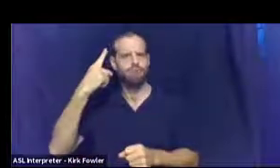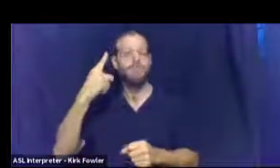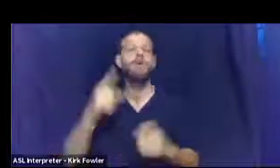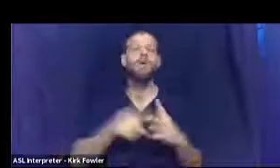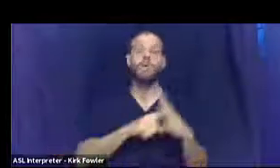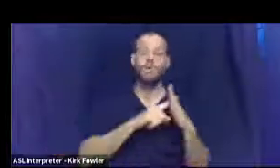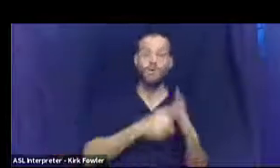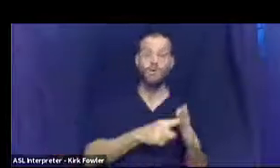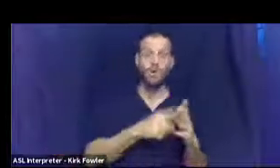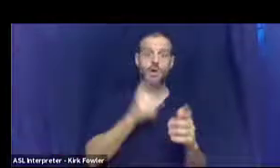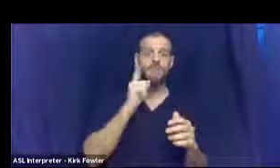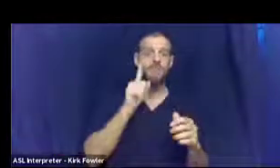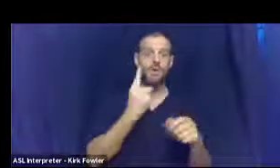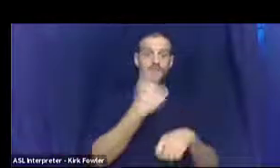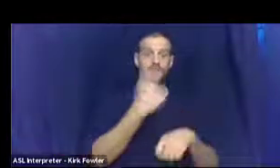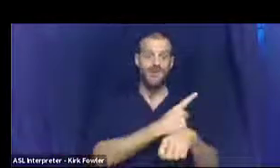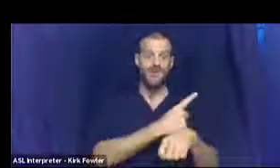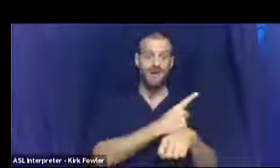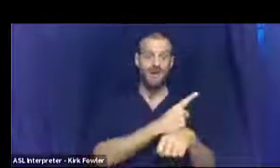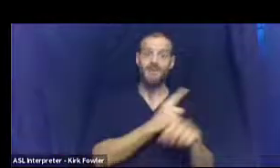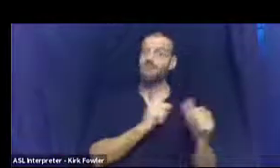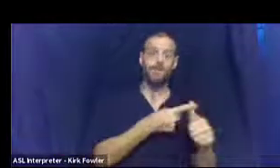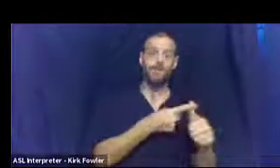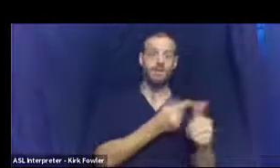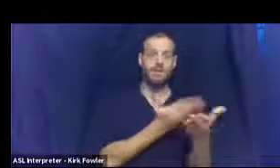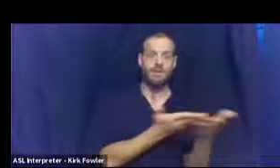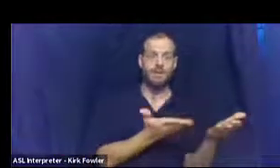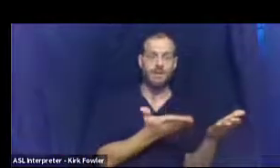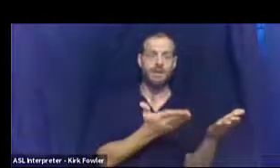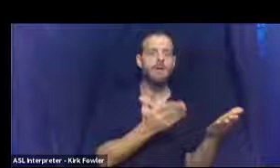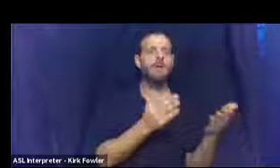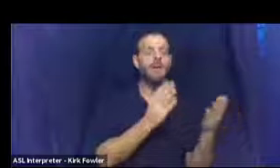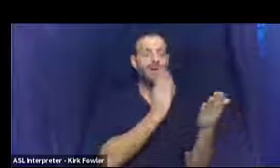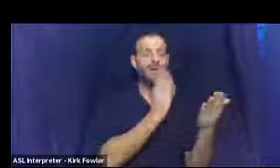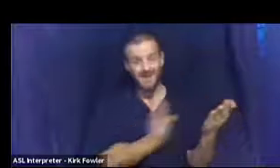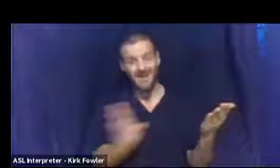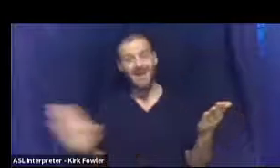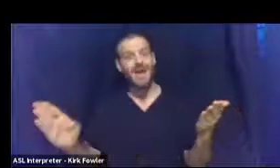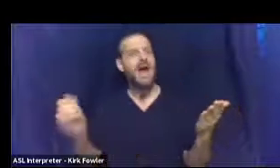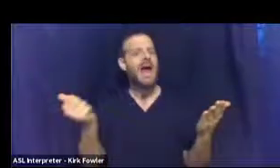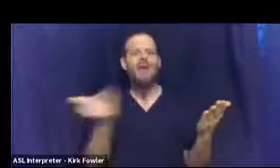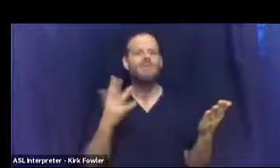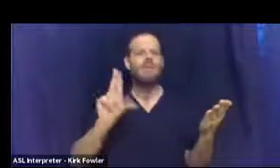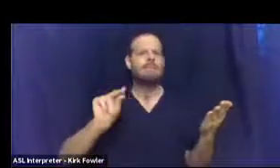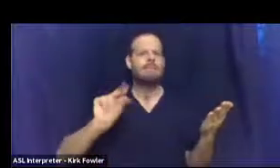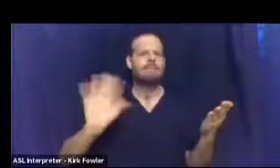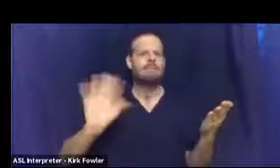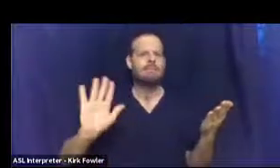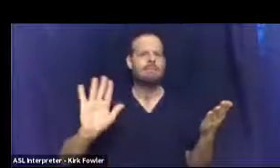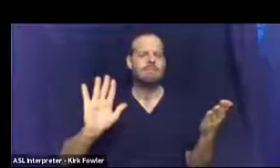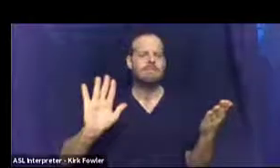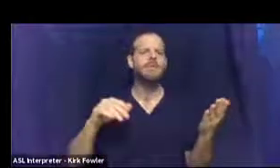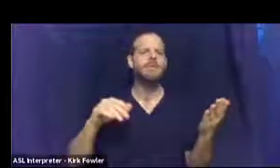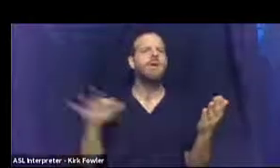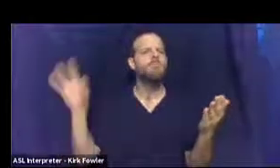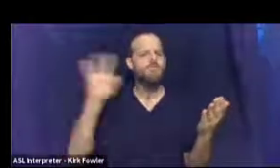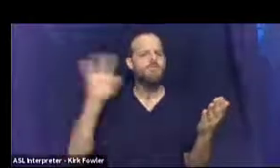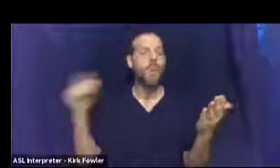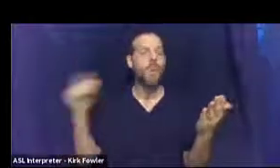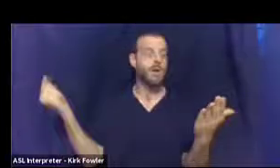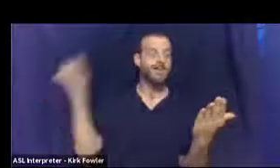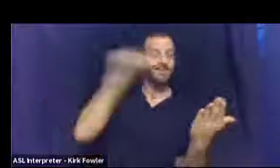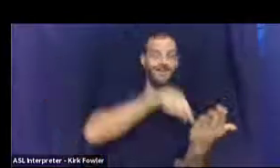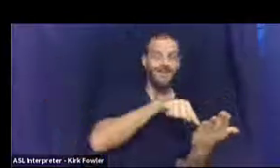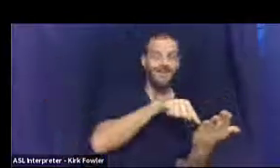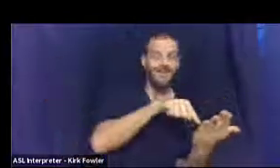for the day. This is what we're doing. Having said that, that should not be your only trip to the calendar throughout the day. So you want to go back